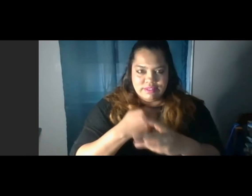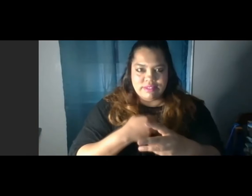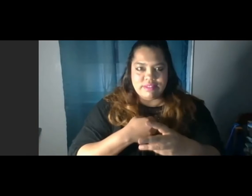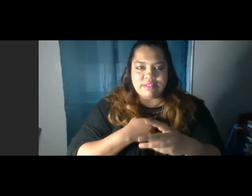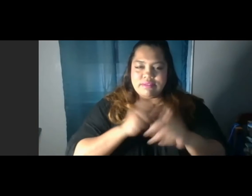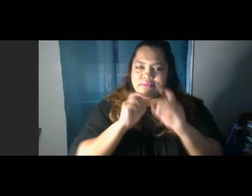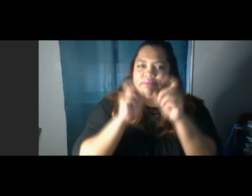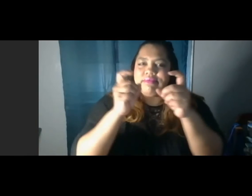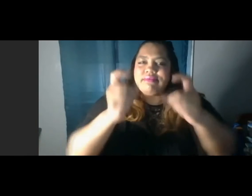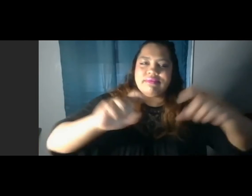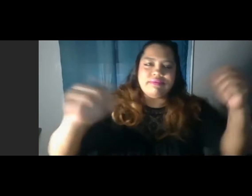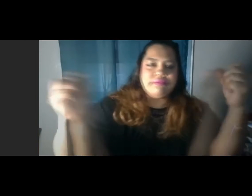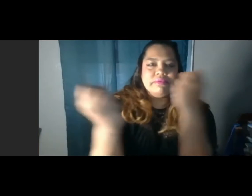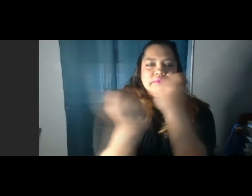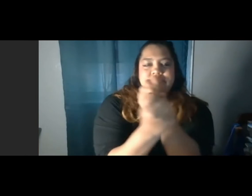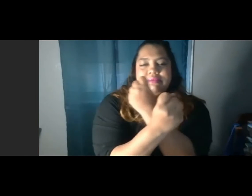I'm sending love